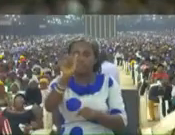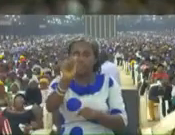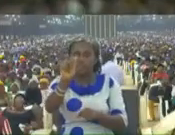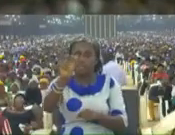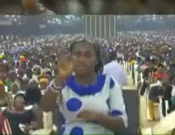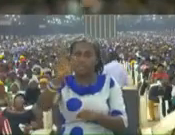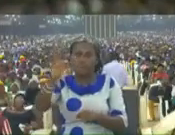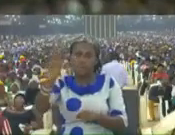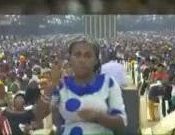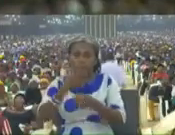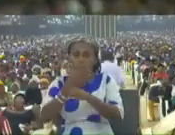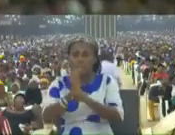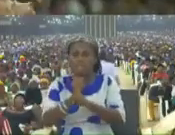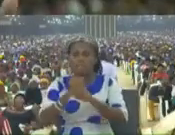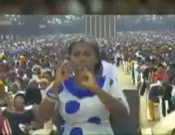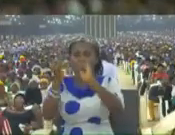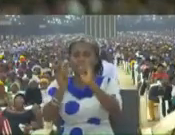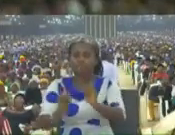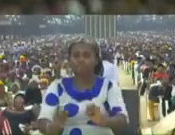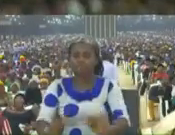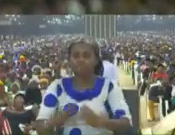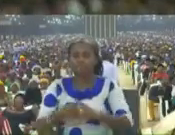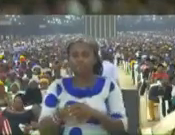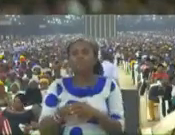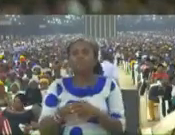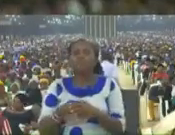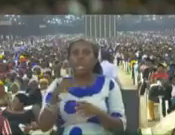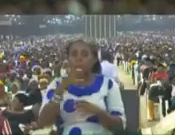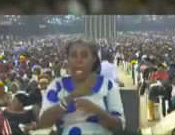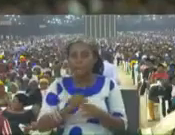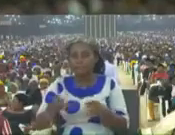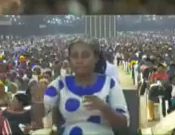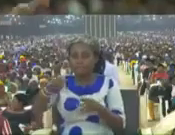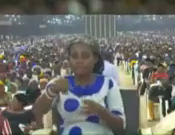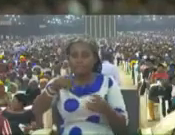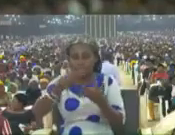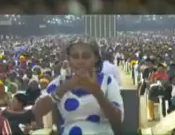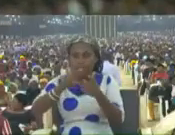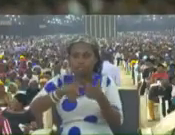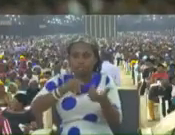And then got them to begin to dance and